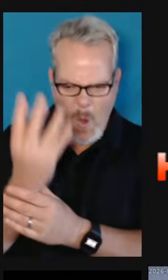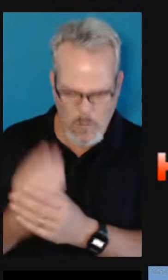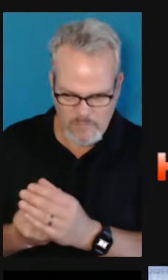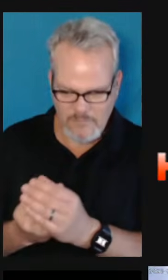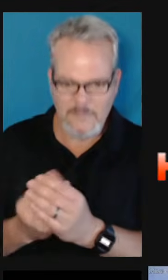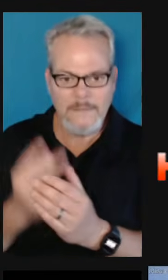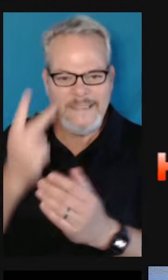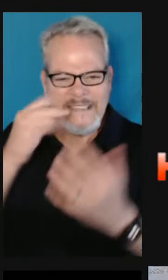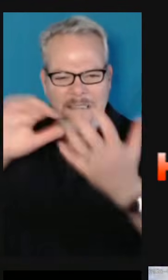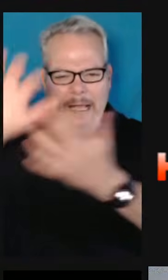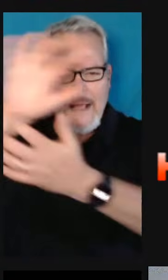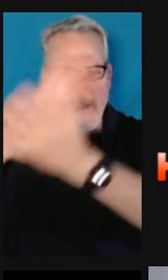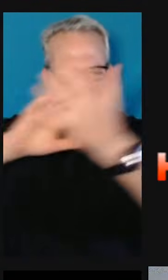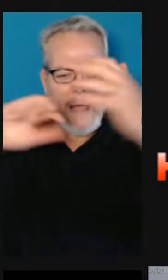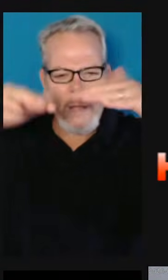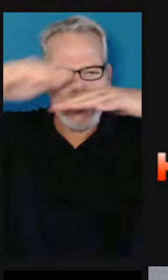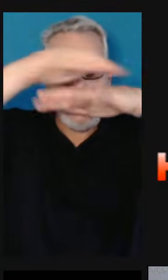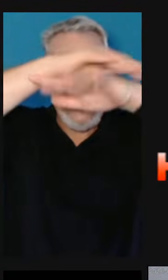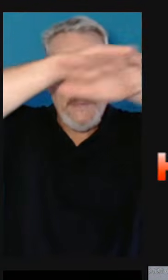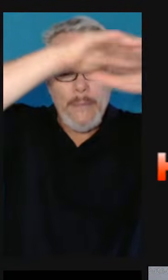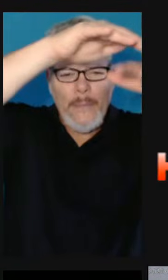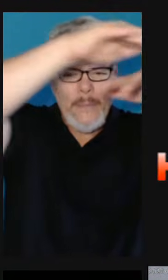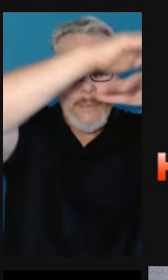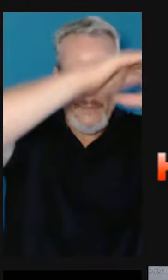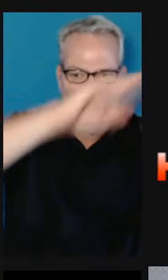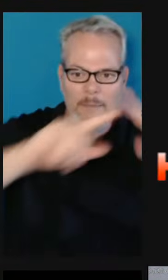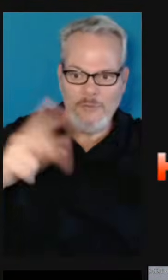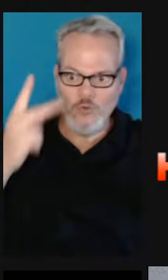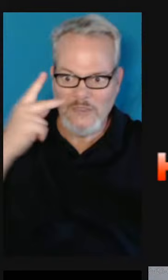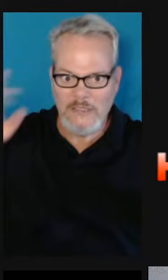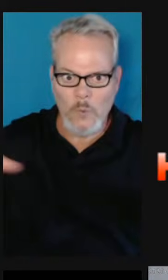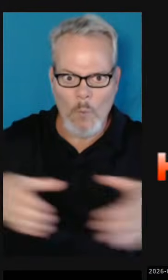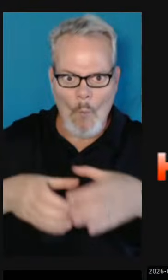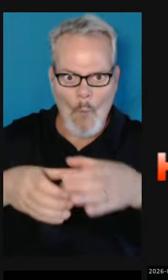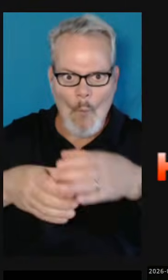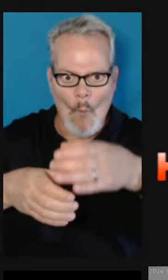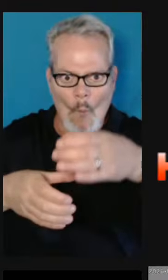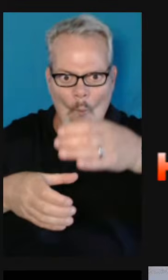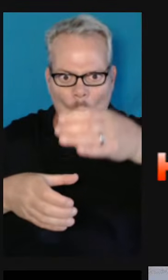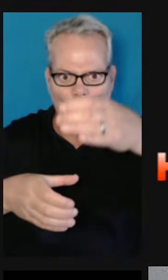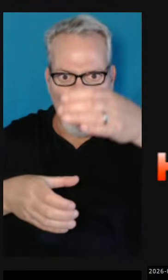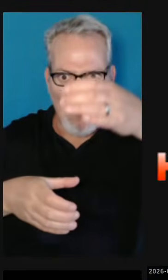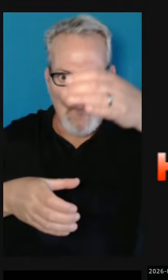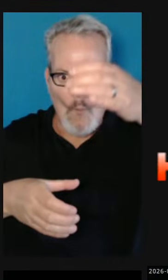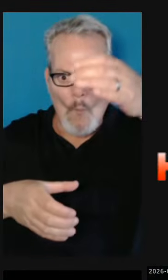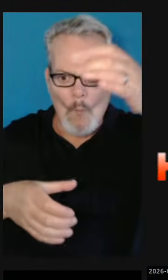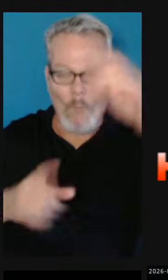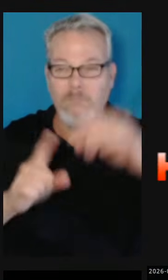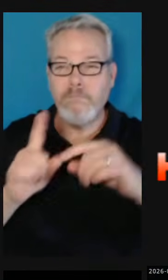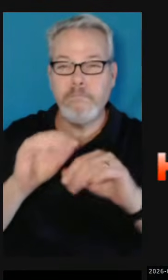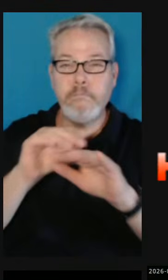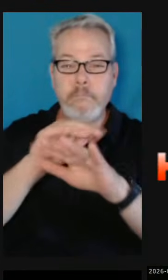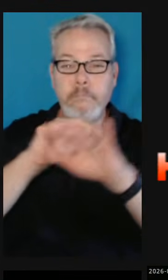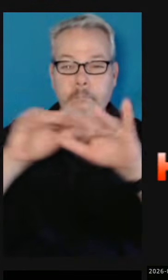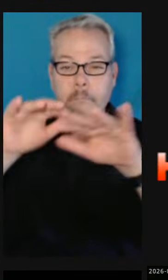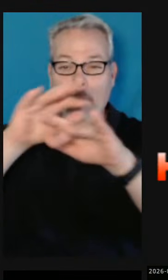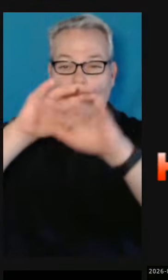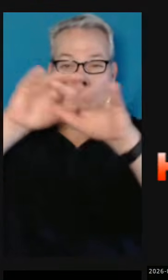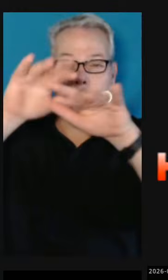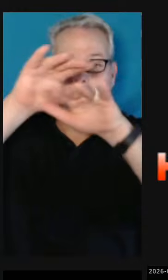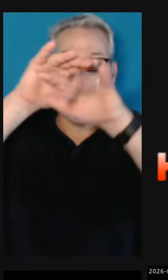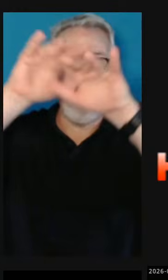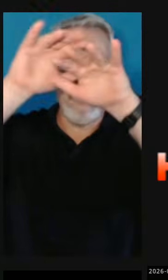in the way, but you can see that big column that rises in the background there through